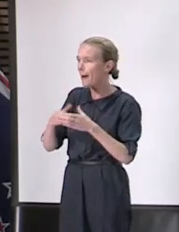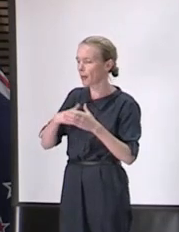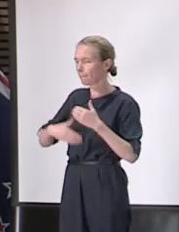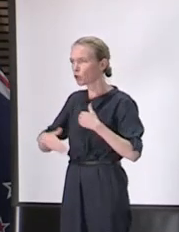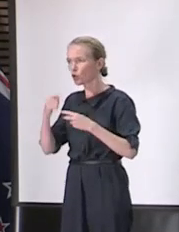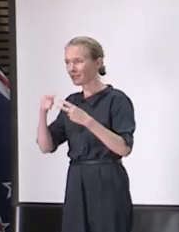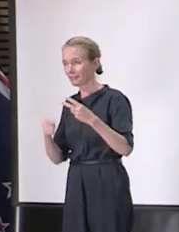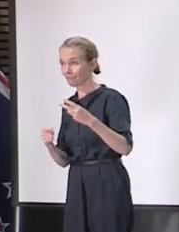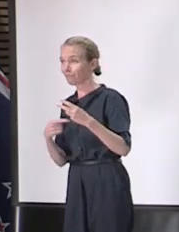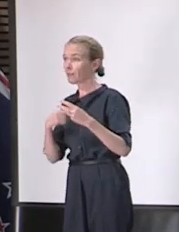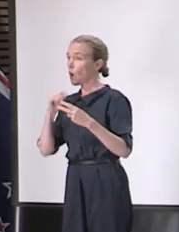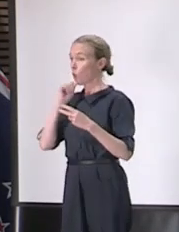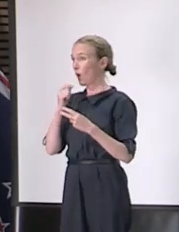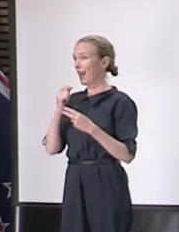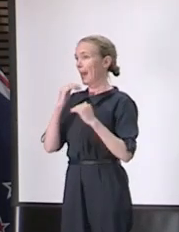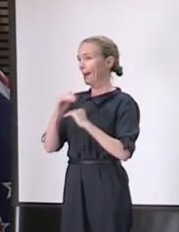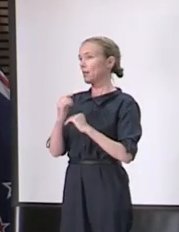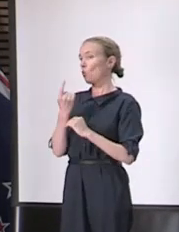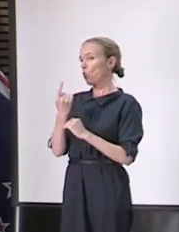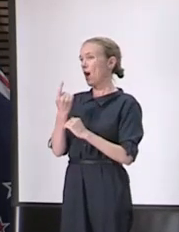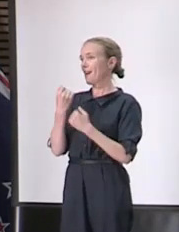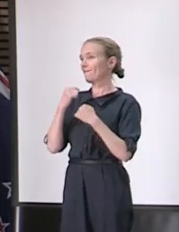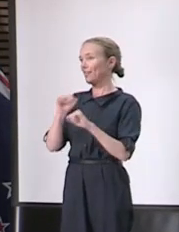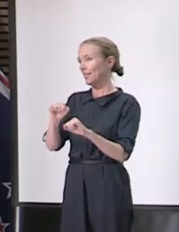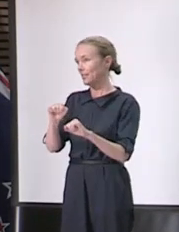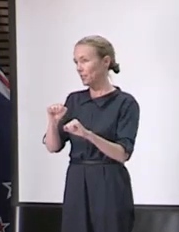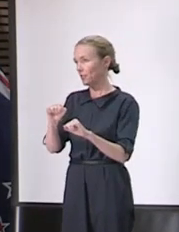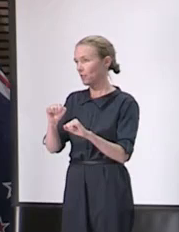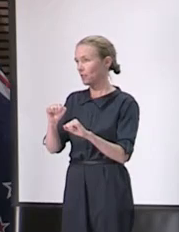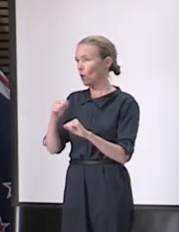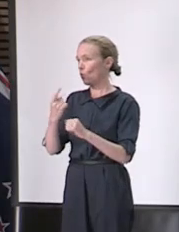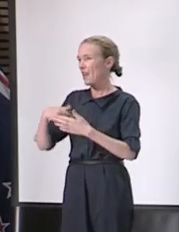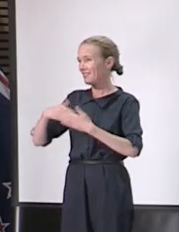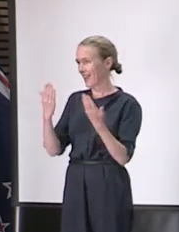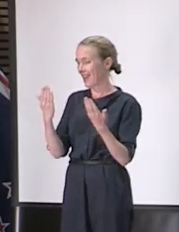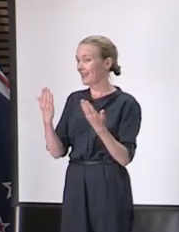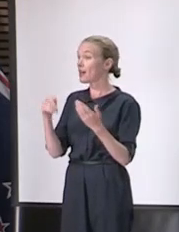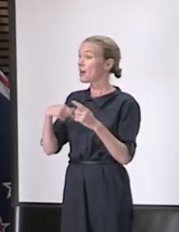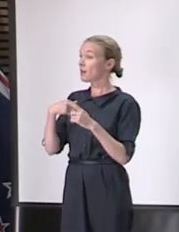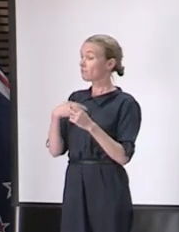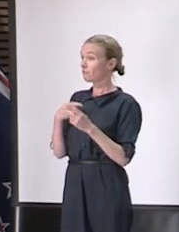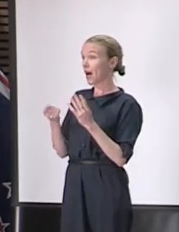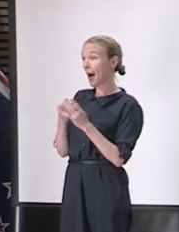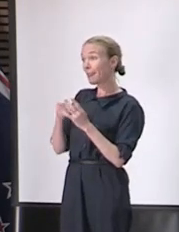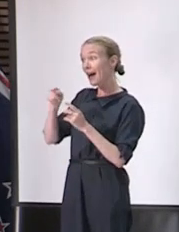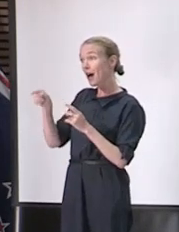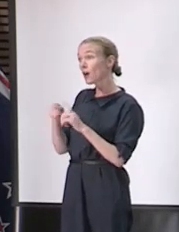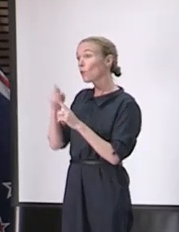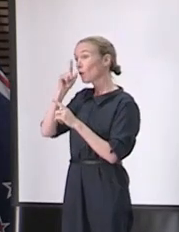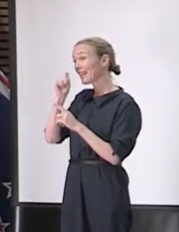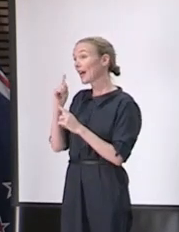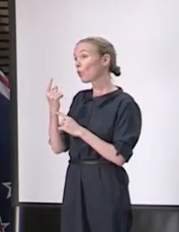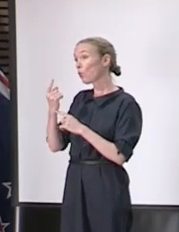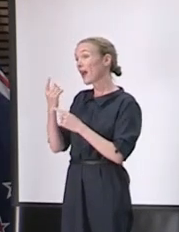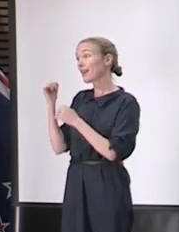per day, while in other parts of the hospital, still one visitor at a time, but more than one person is able to visit